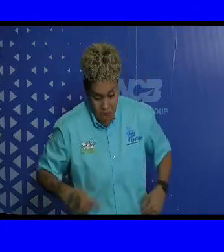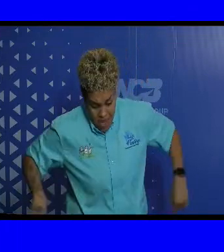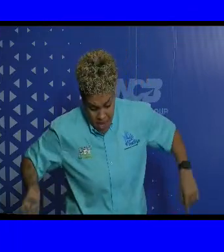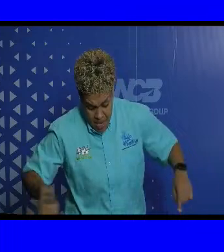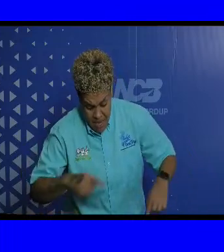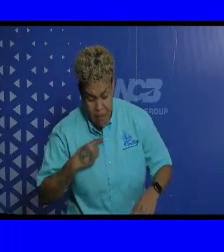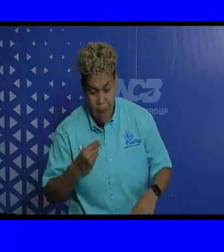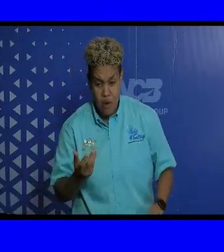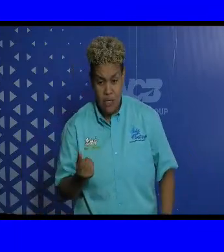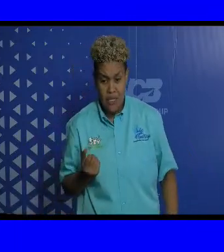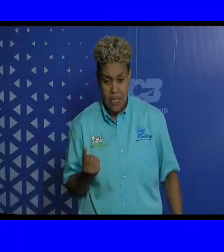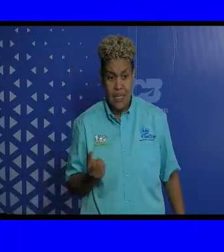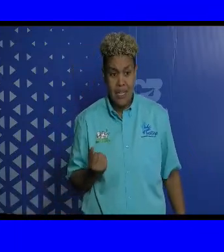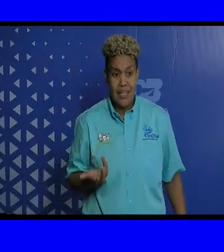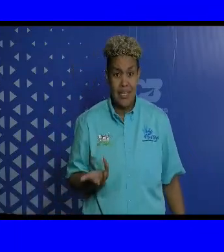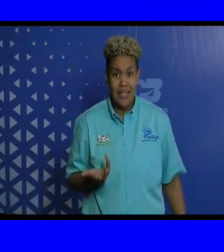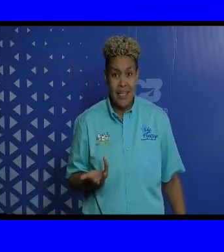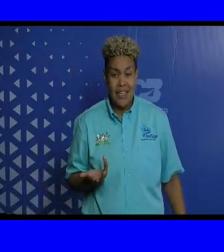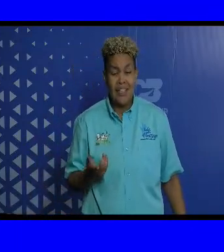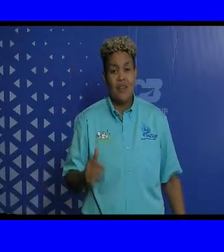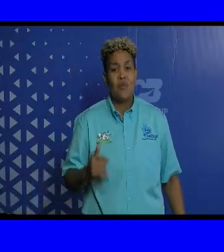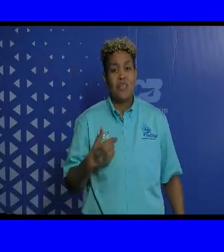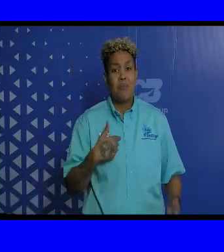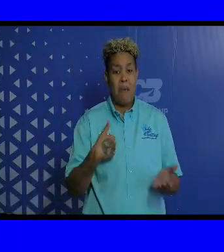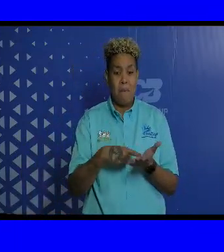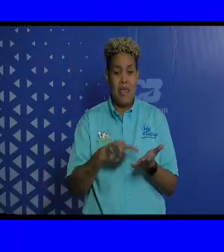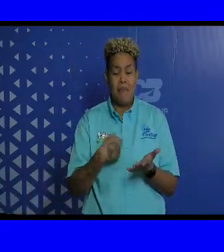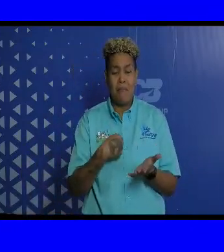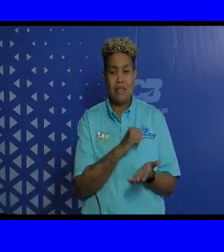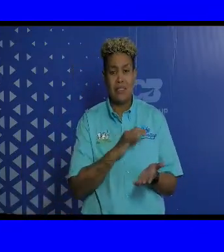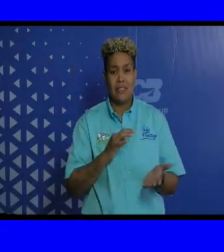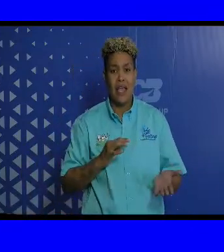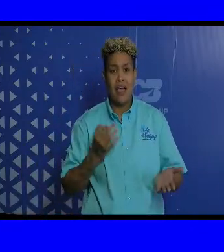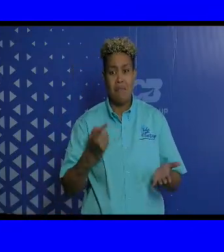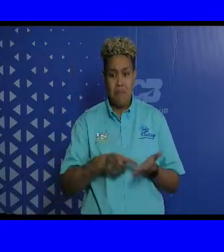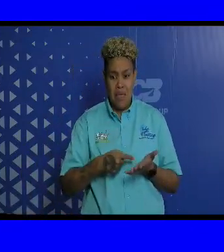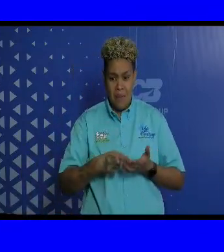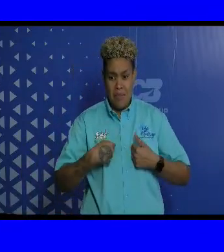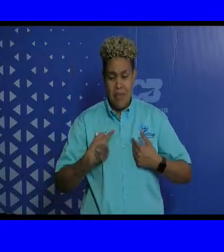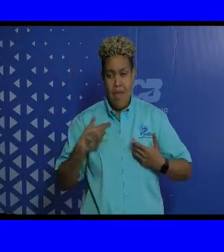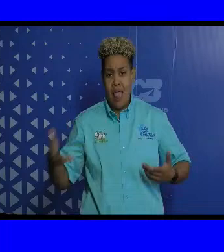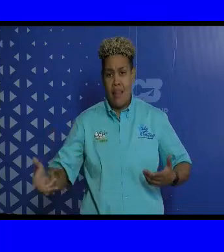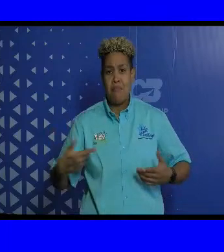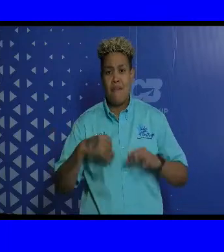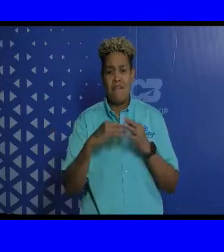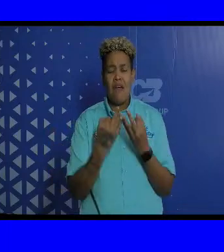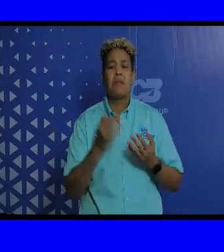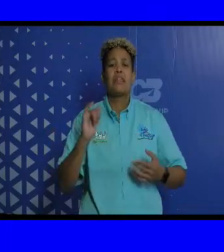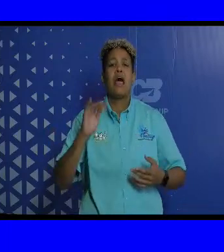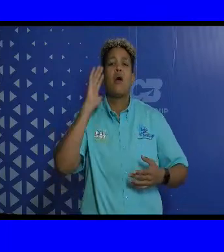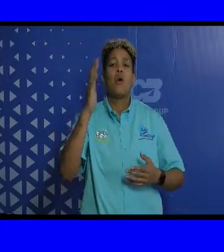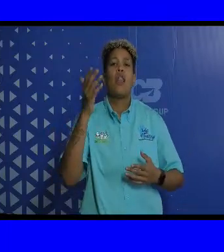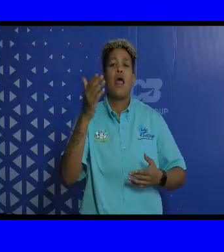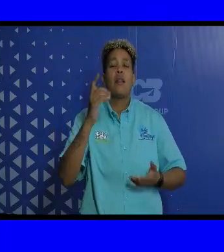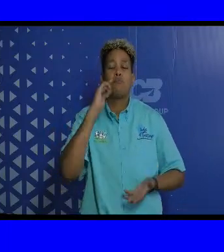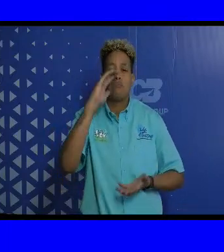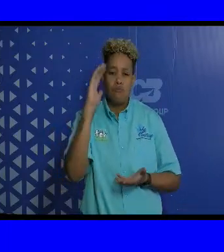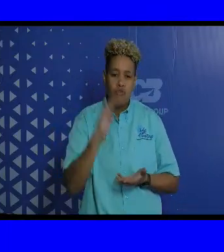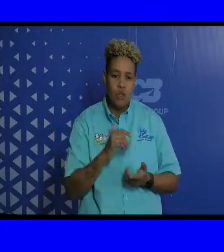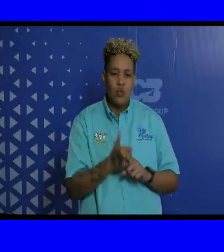my income-generating asset, which is generating my salary for my family. That will also